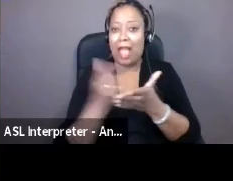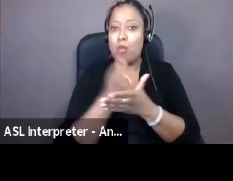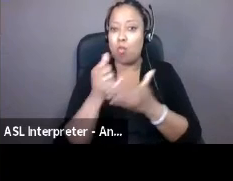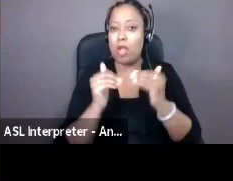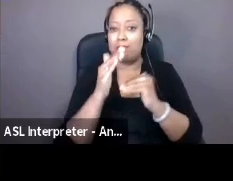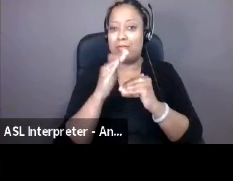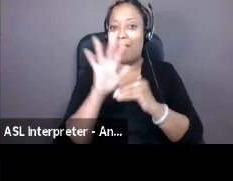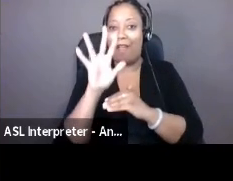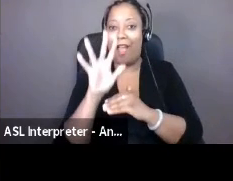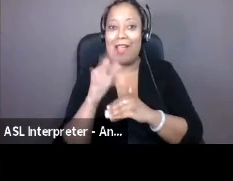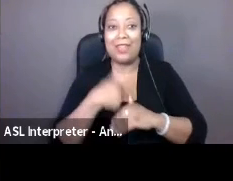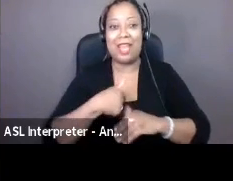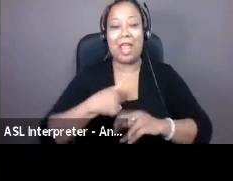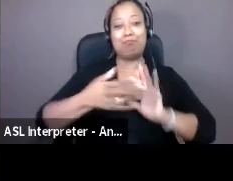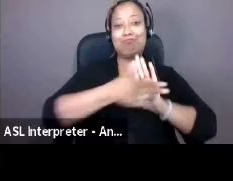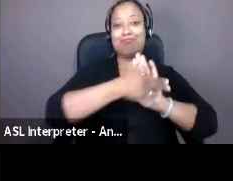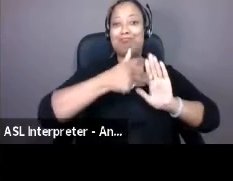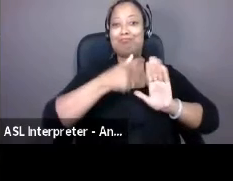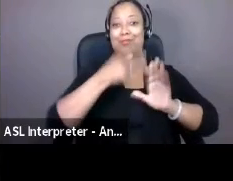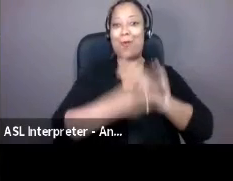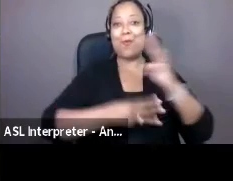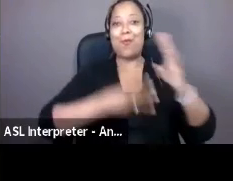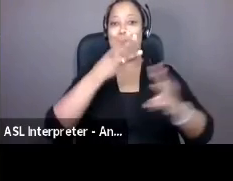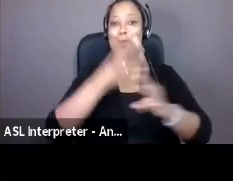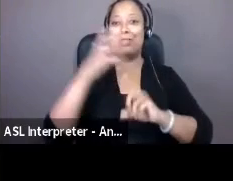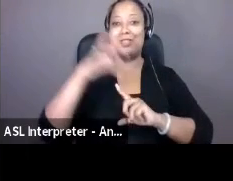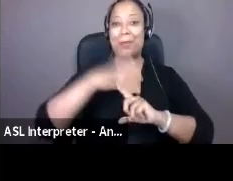get to call myself world champion now, which I'm very proud of.